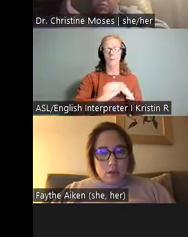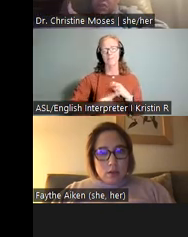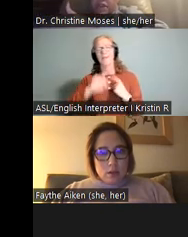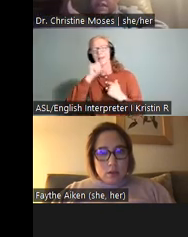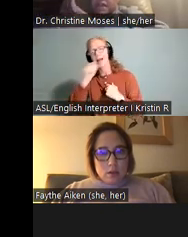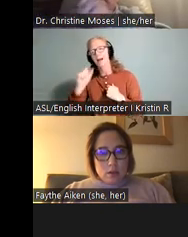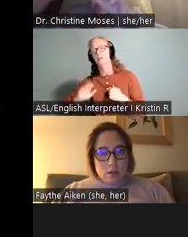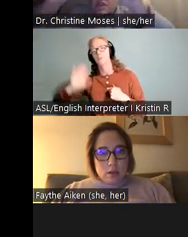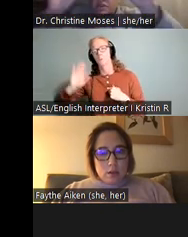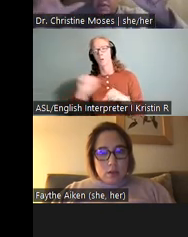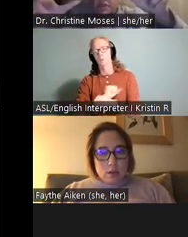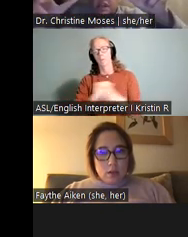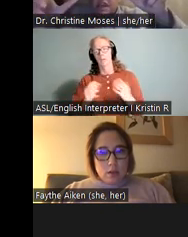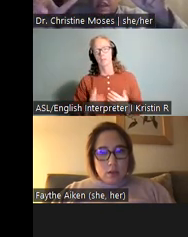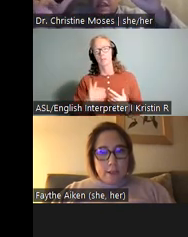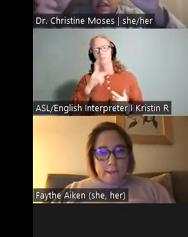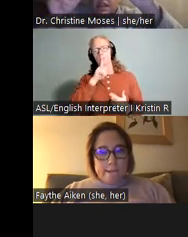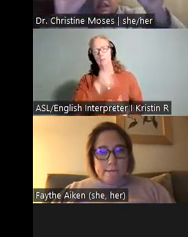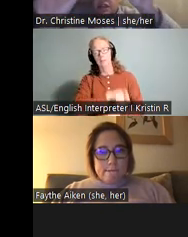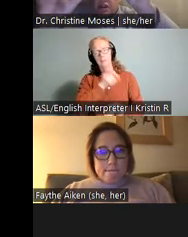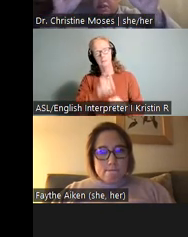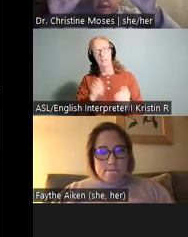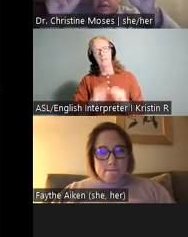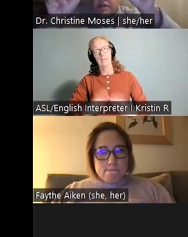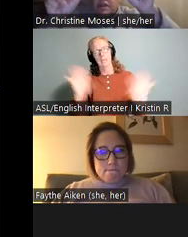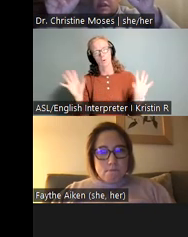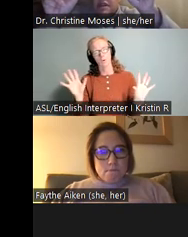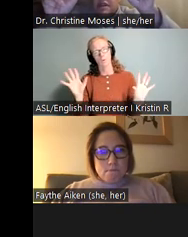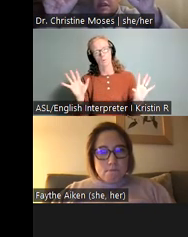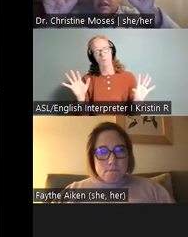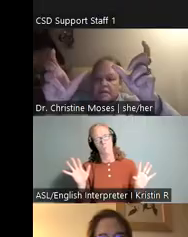non-sworn employees? Like, you want to be really clear around